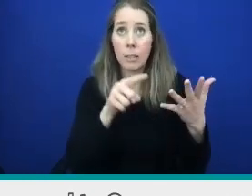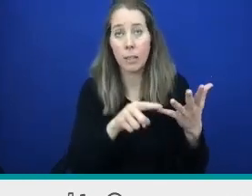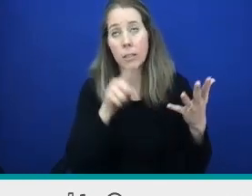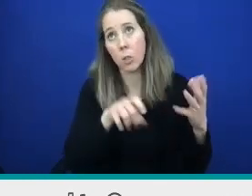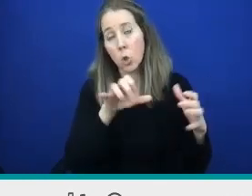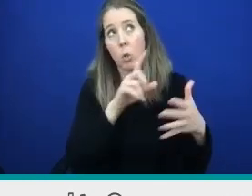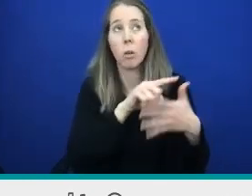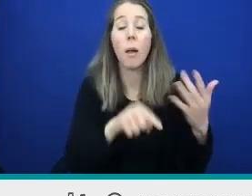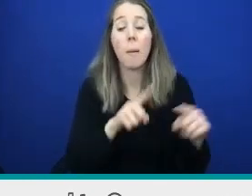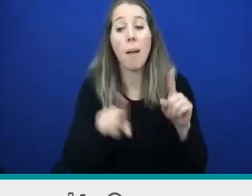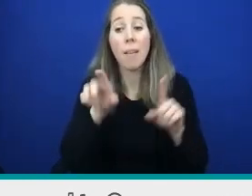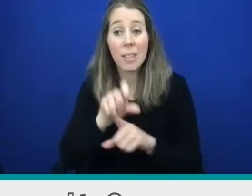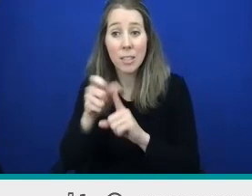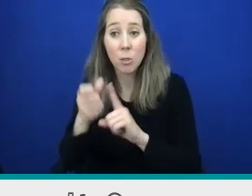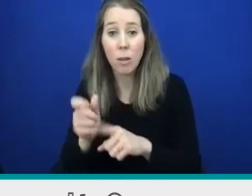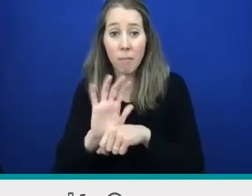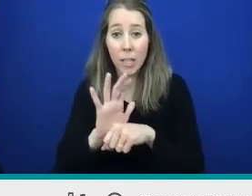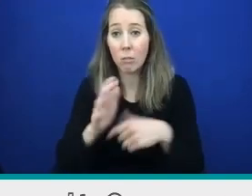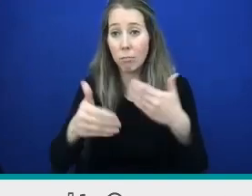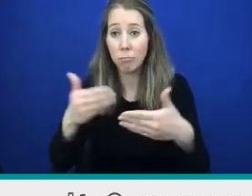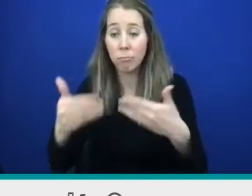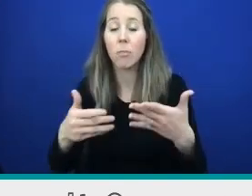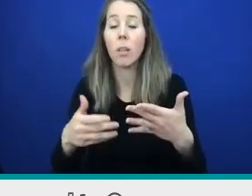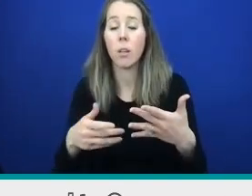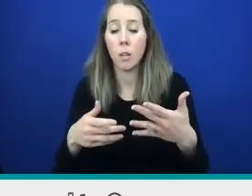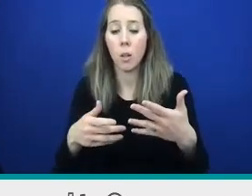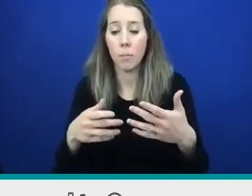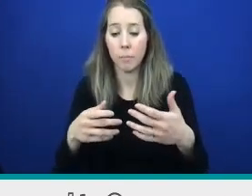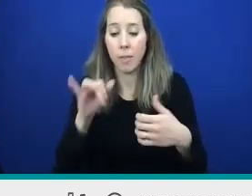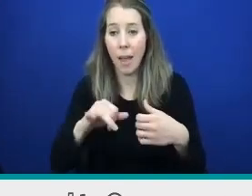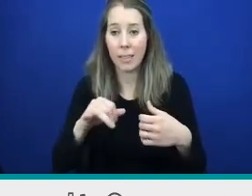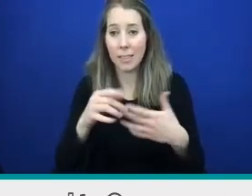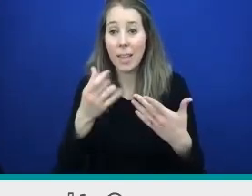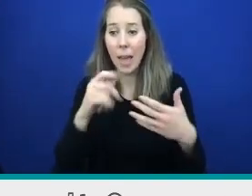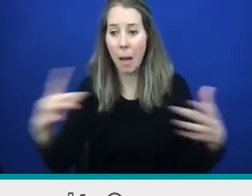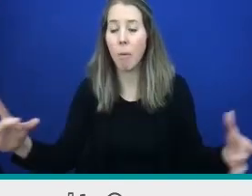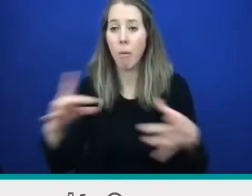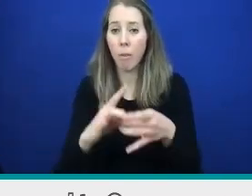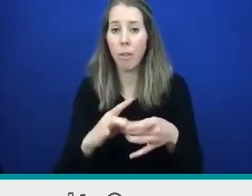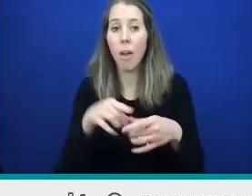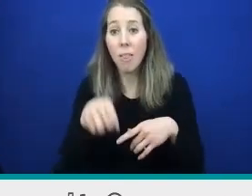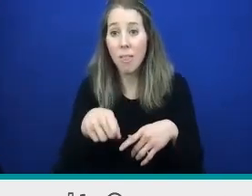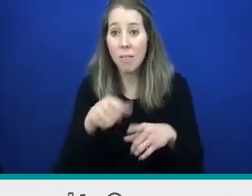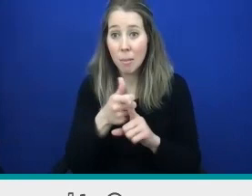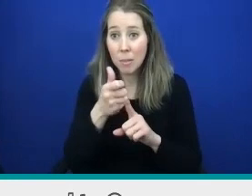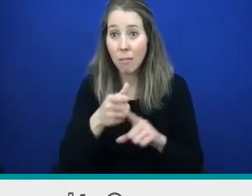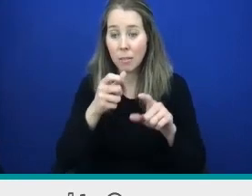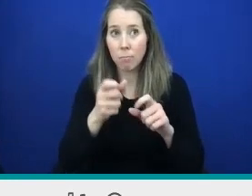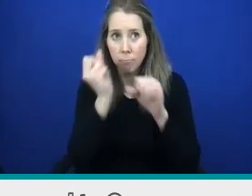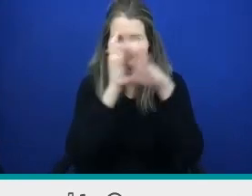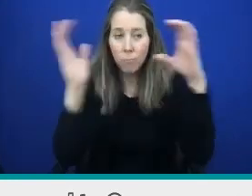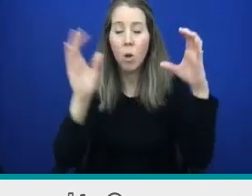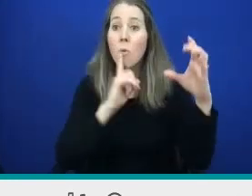But in this scenario, it again, with kind of bridging that gap, it allowed them to place themselves in more of a real